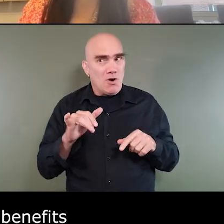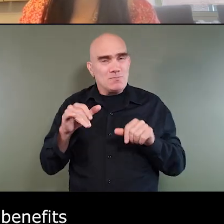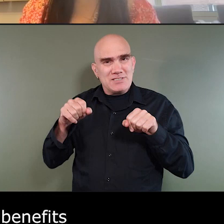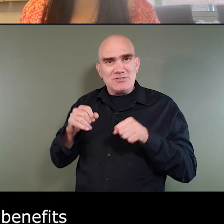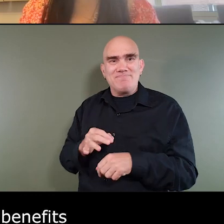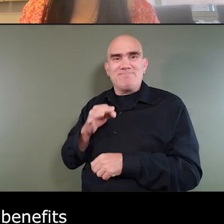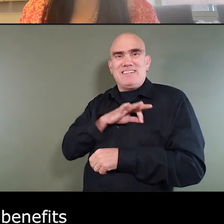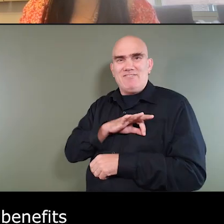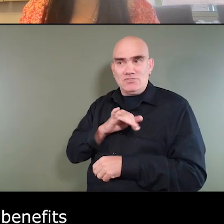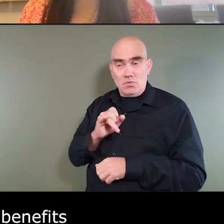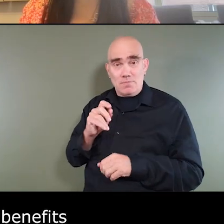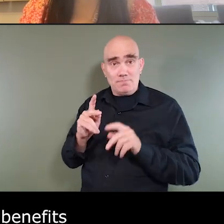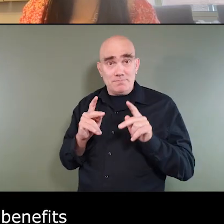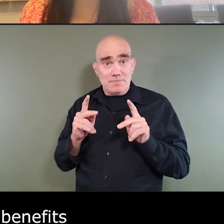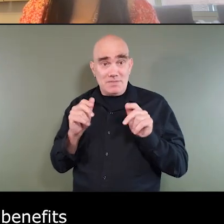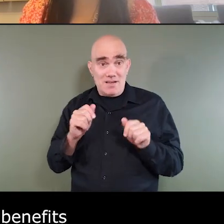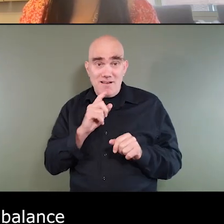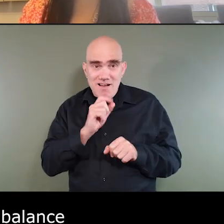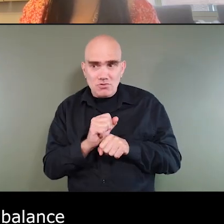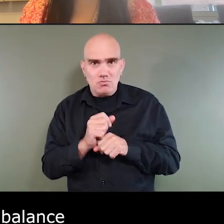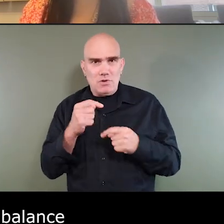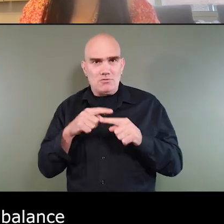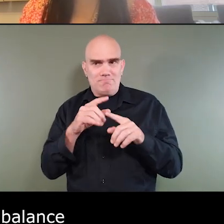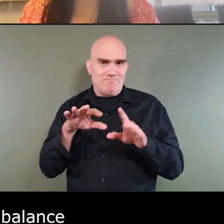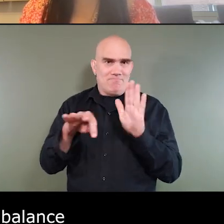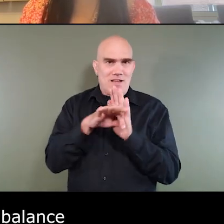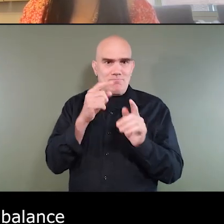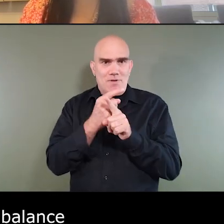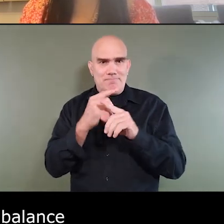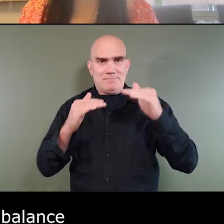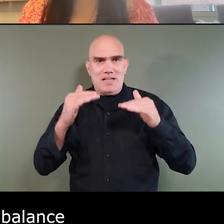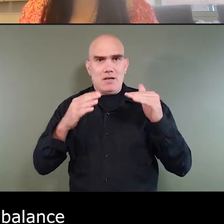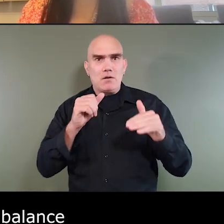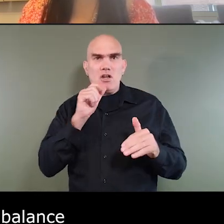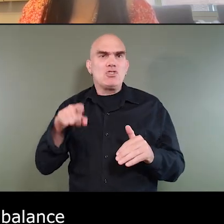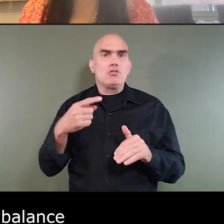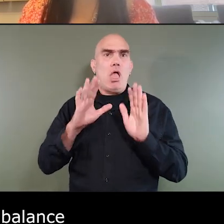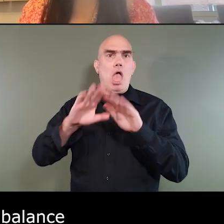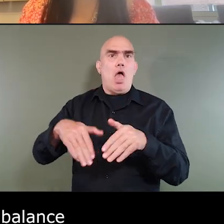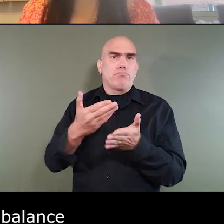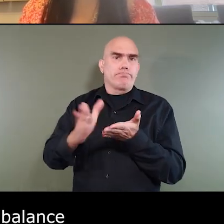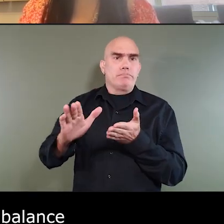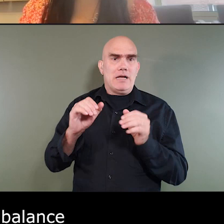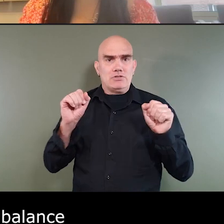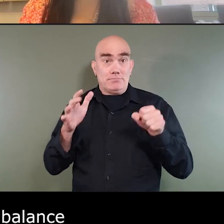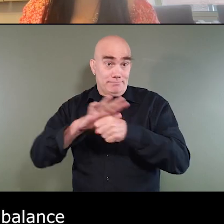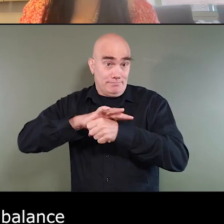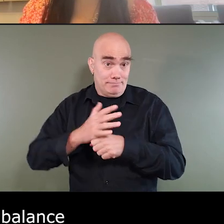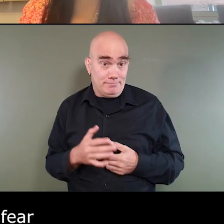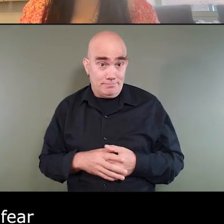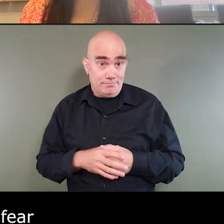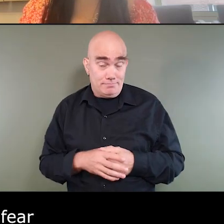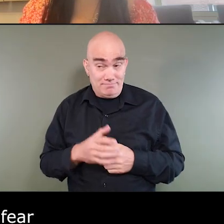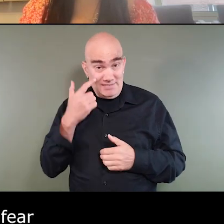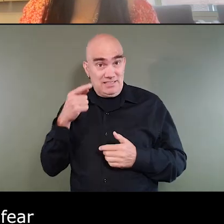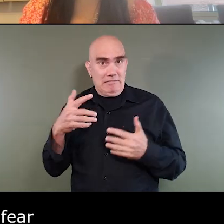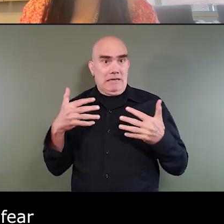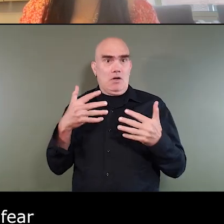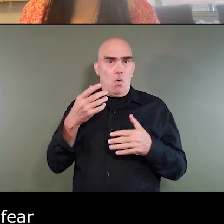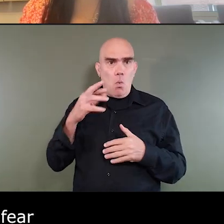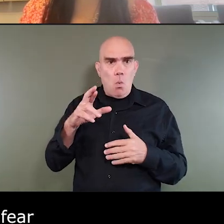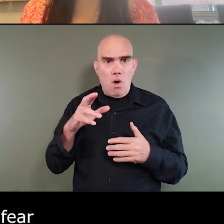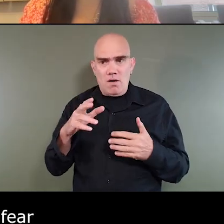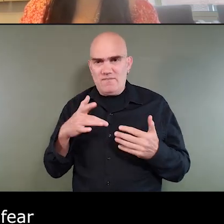potential benefits, so that folks can actually try to strike that right balance and not just avoid exercise altogether due